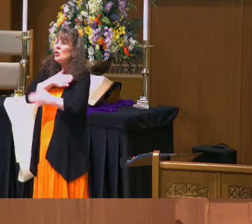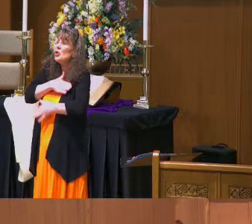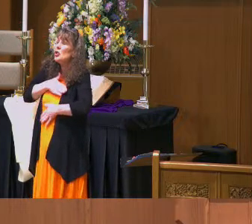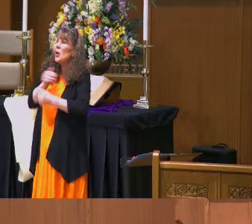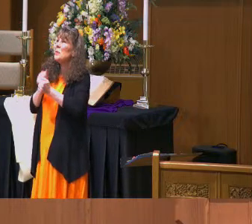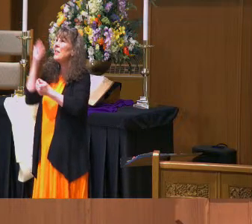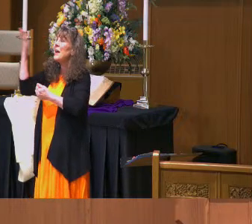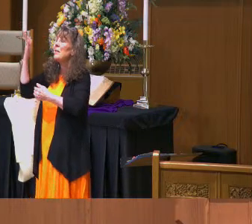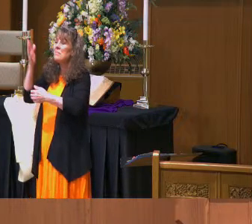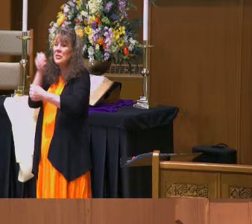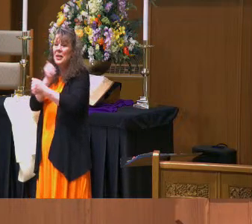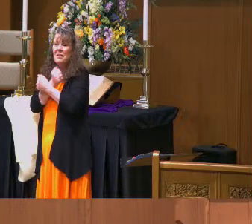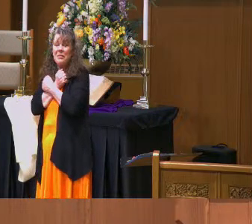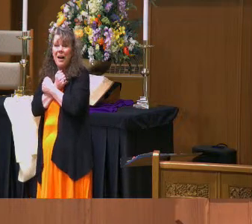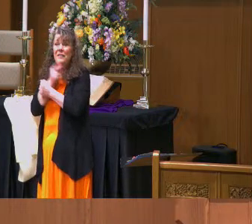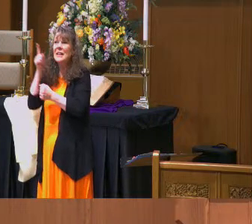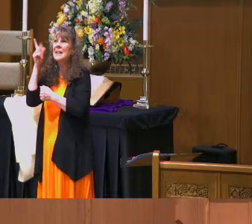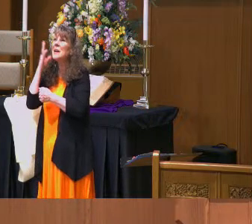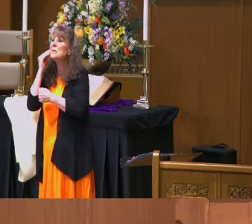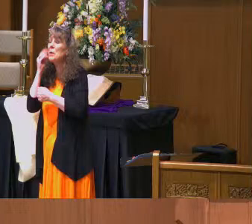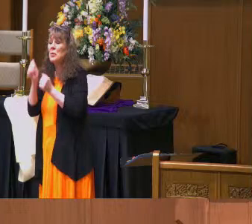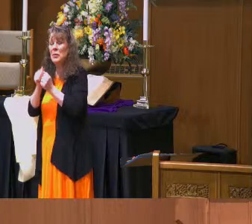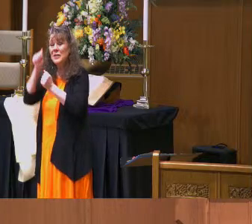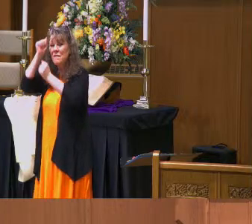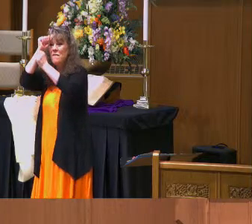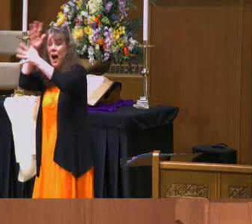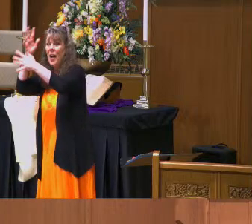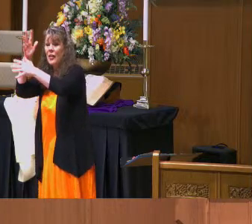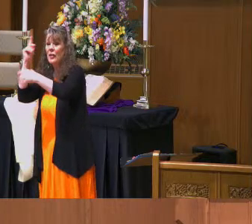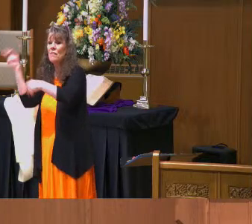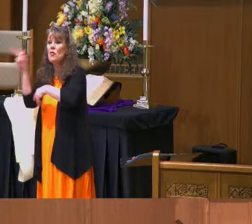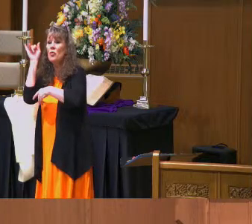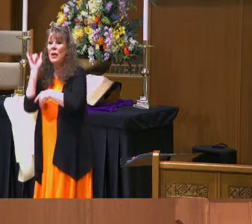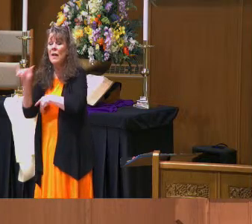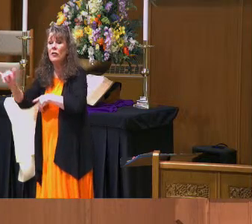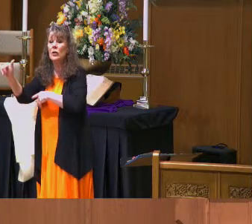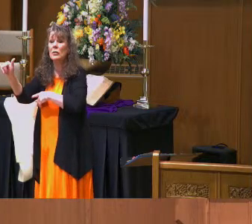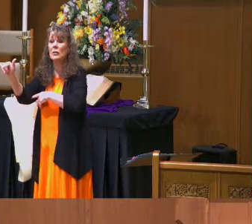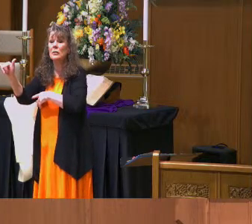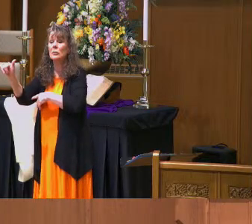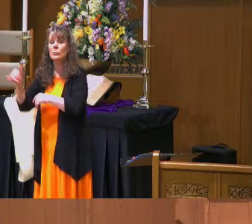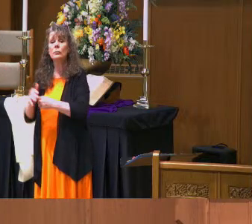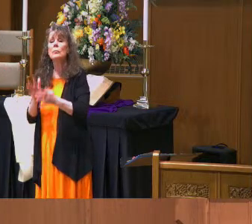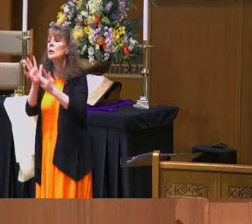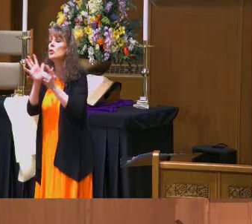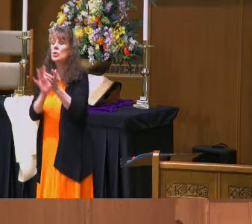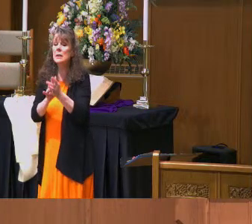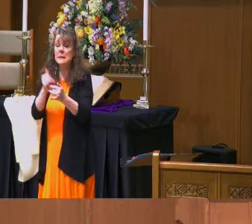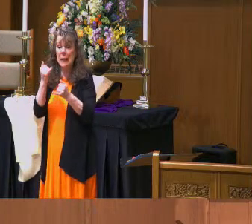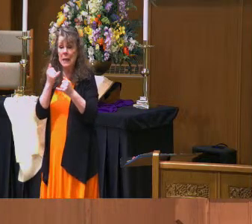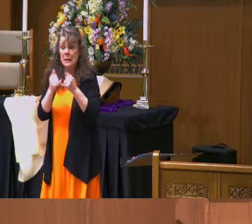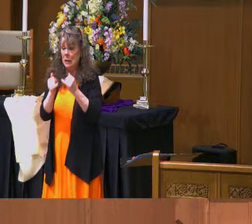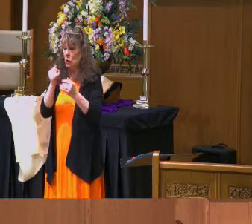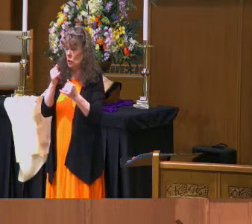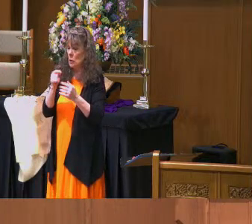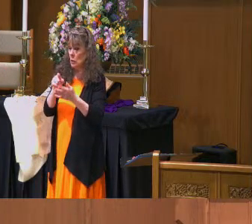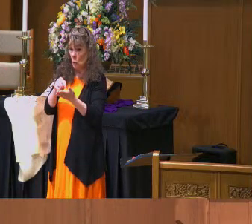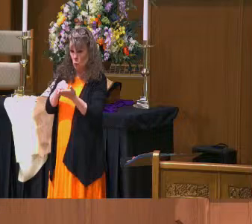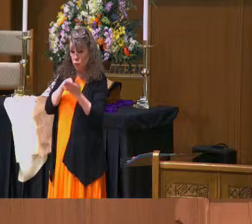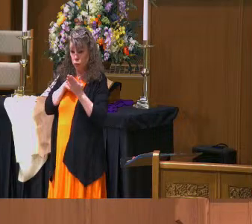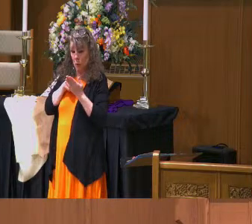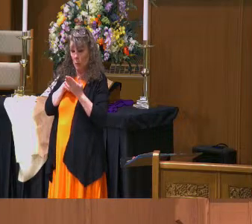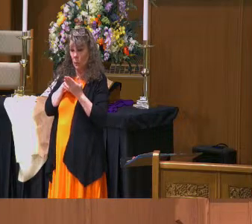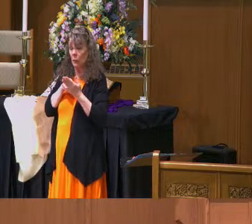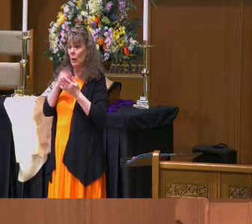he experienced with the Father forever. Jesus' final request in this prayer is